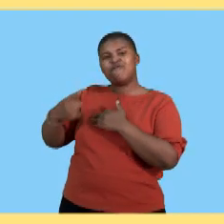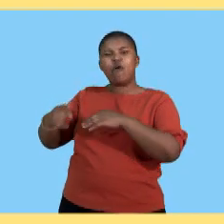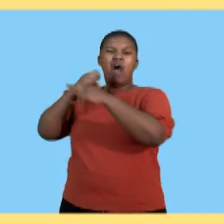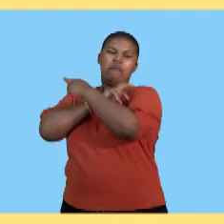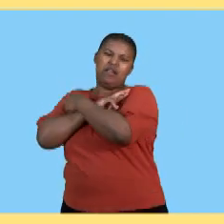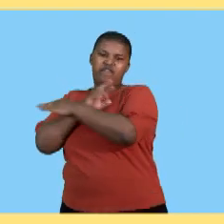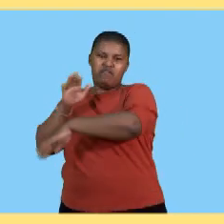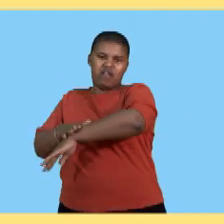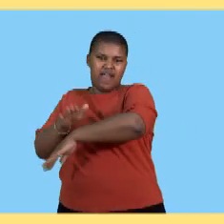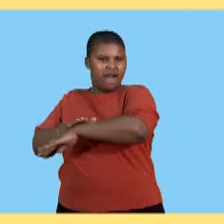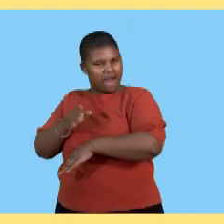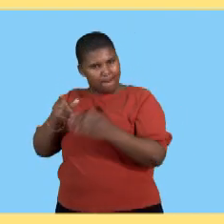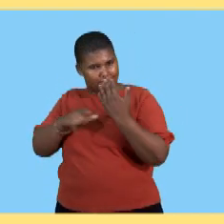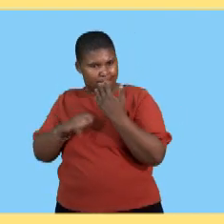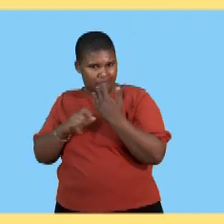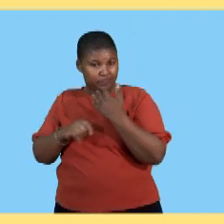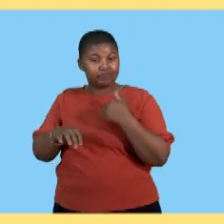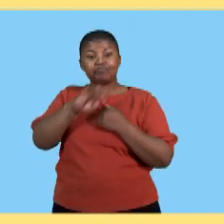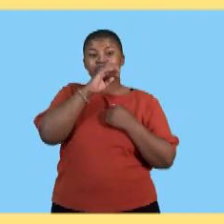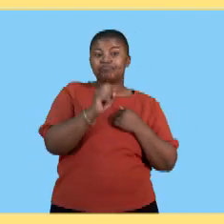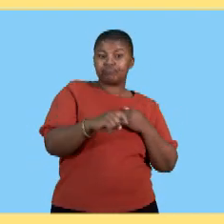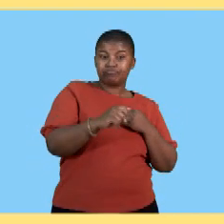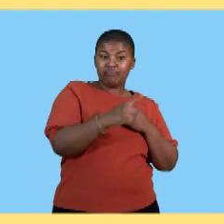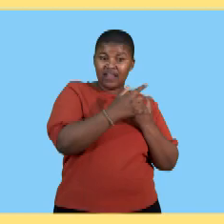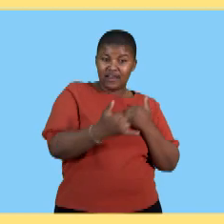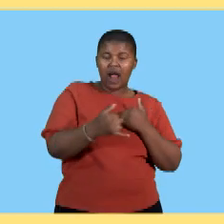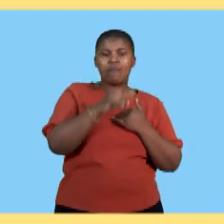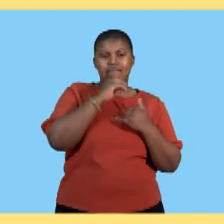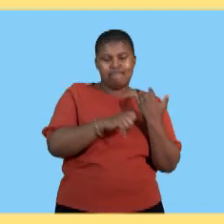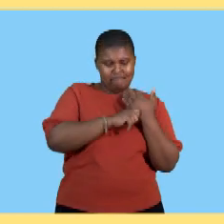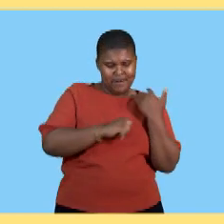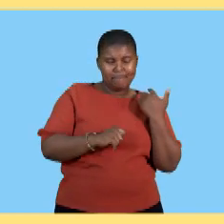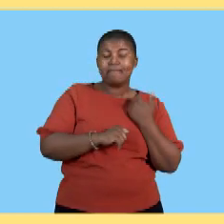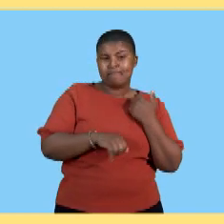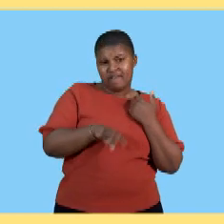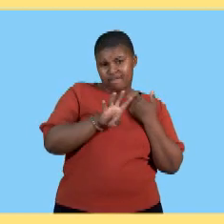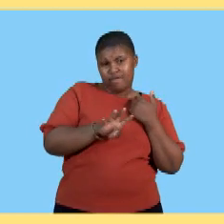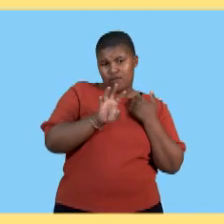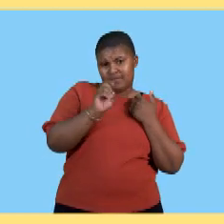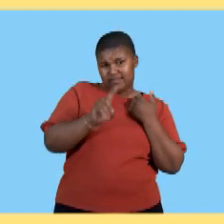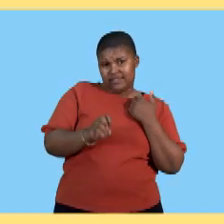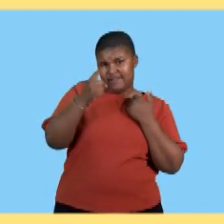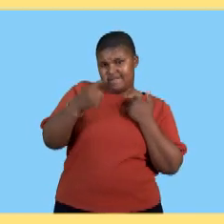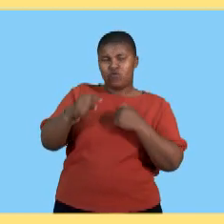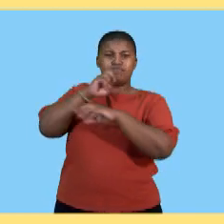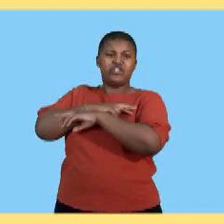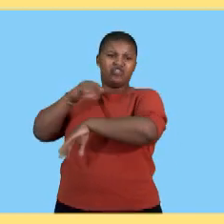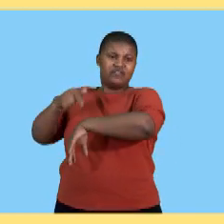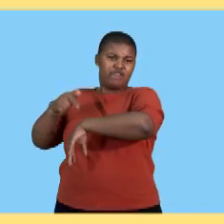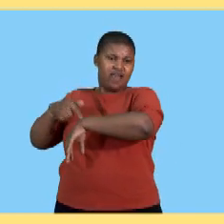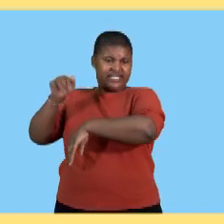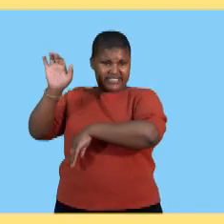to the pension fund. So here we're dealing now with contributions, where we have contributions that go to the pension